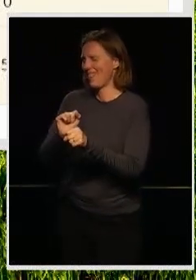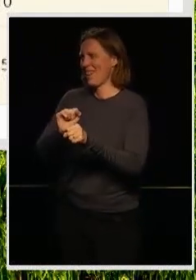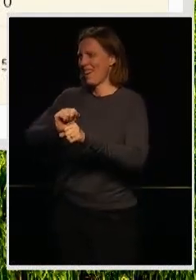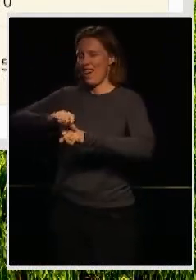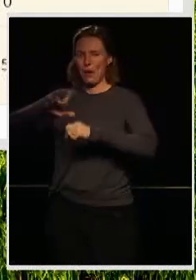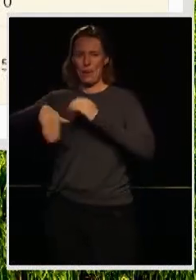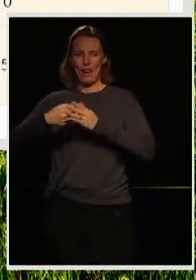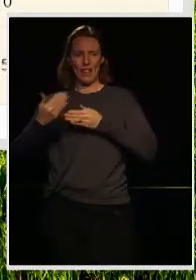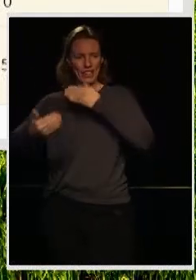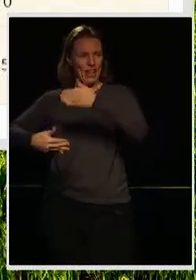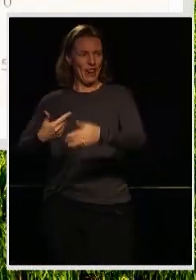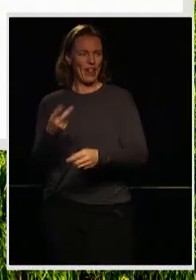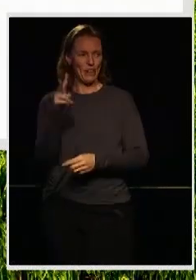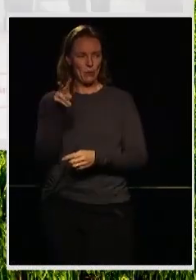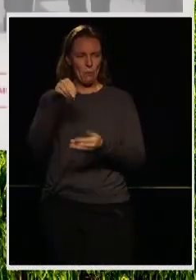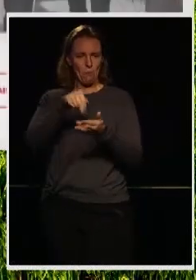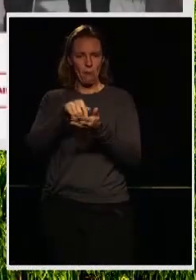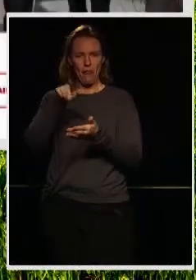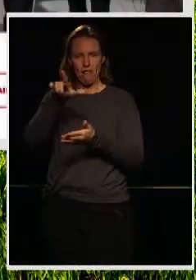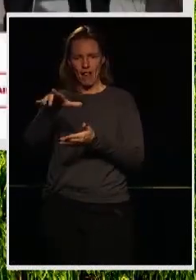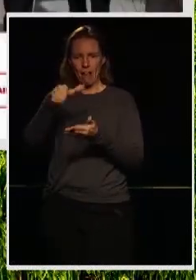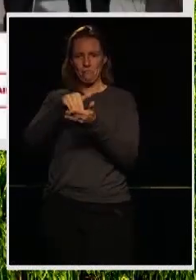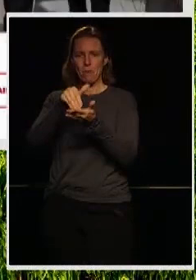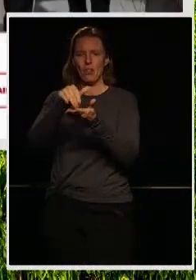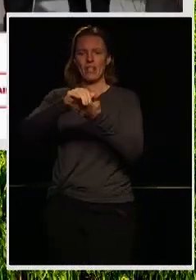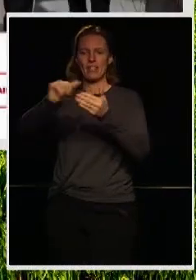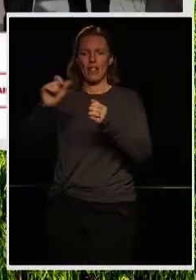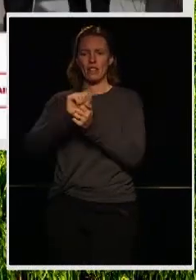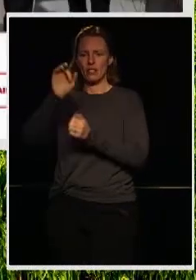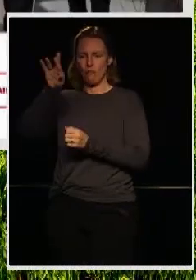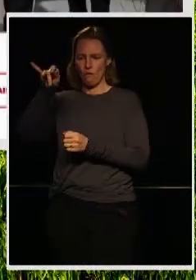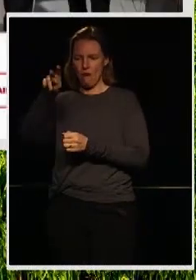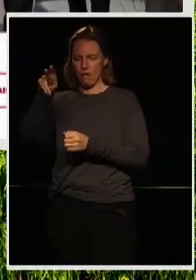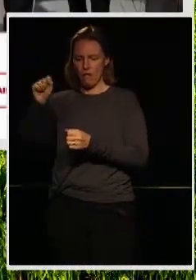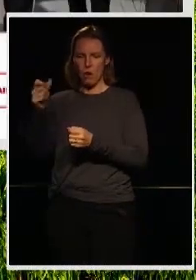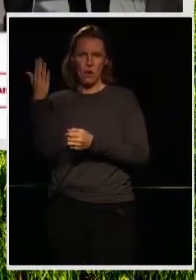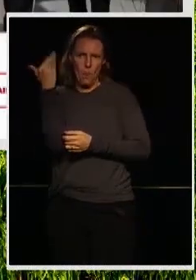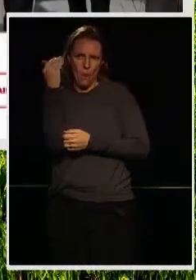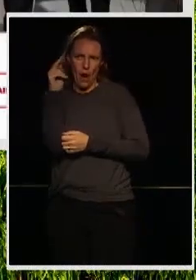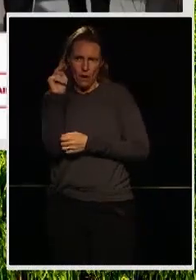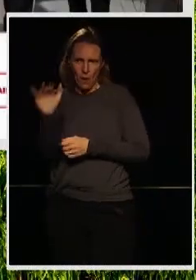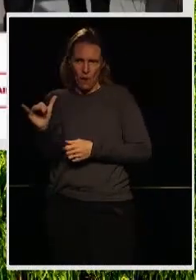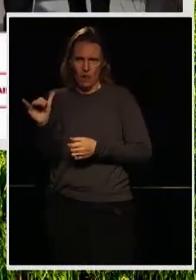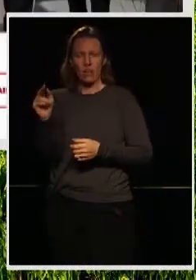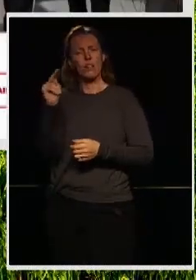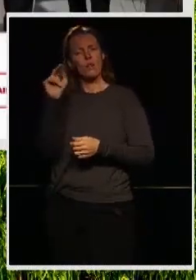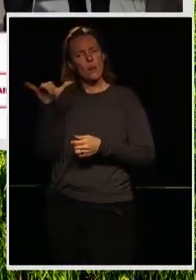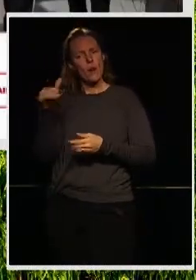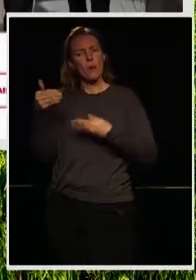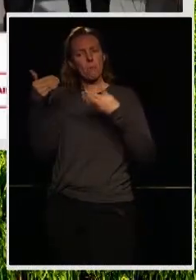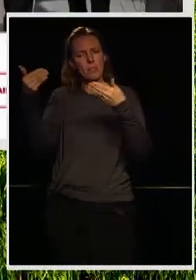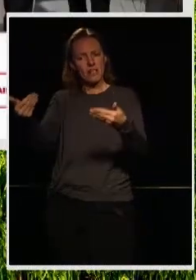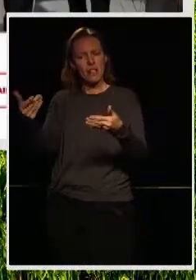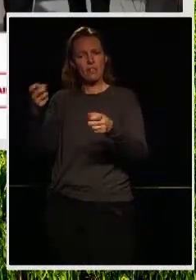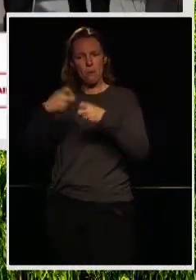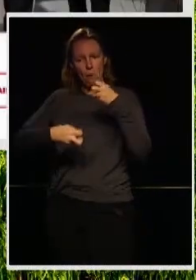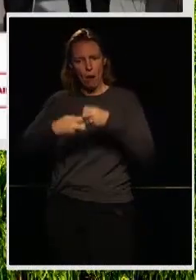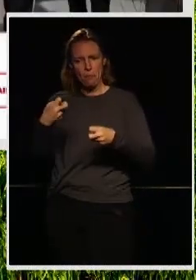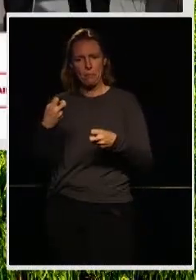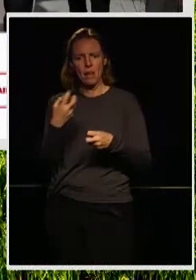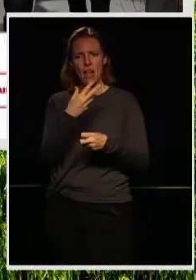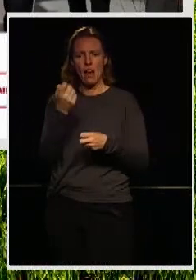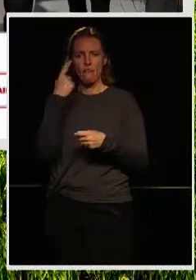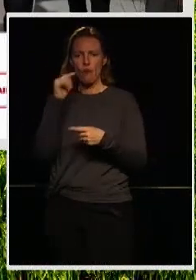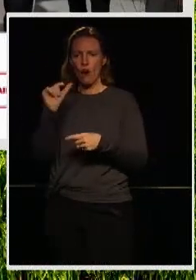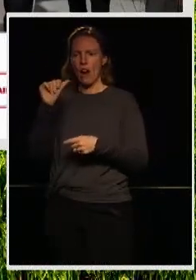while generating $2.5 million in revenue. Okay, so why New York? New York presents a problem, and